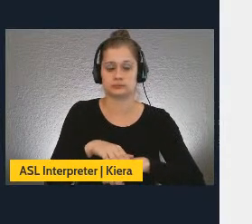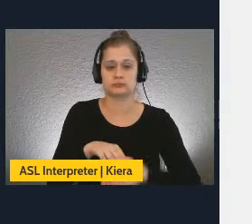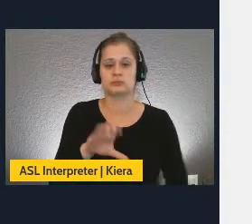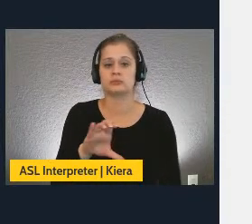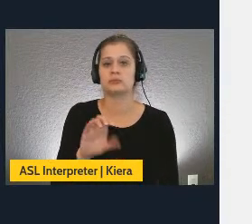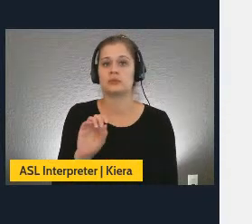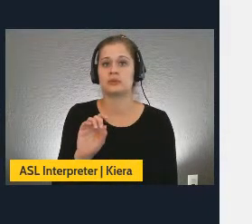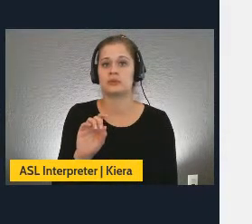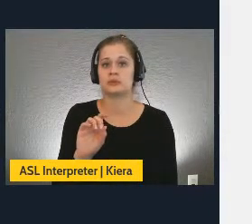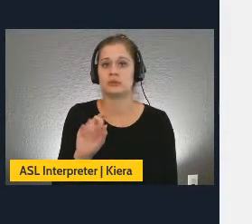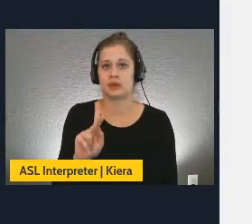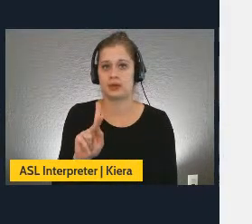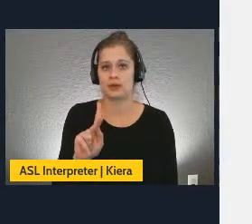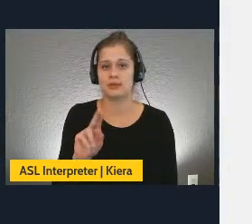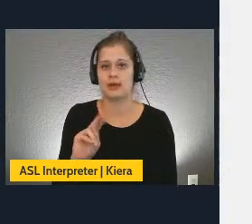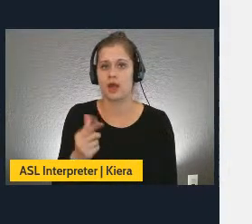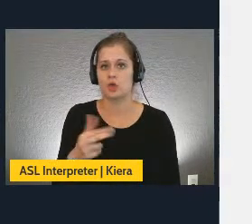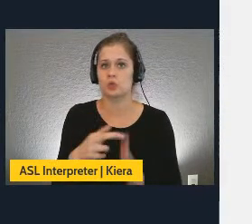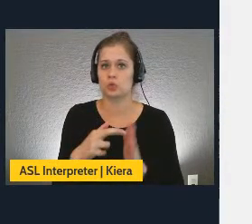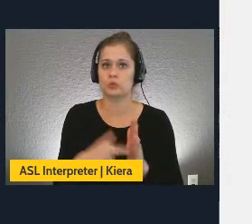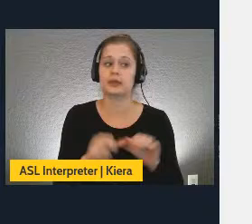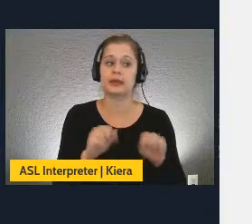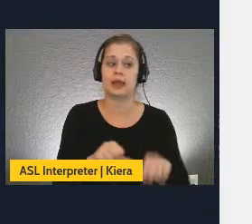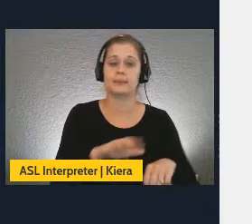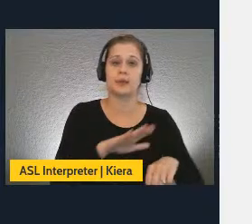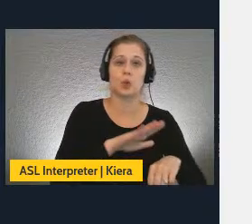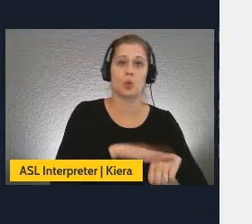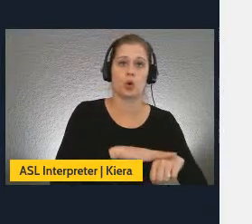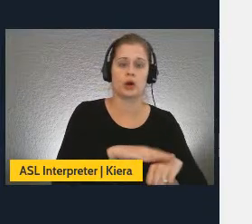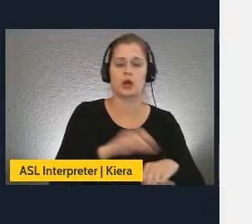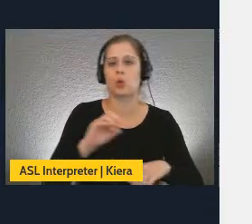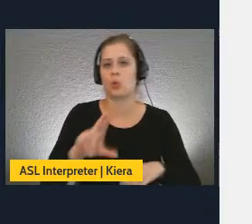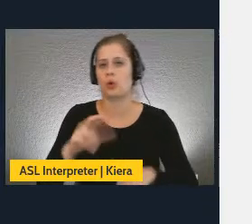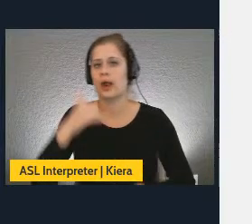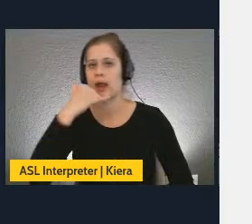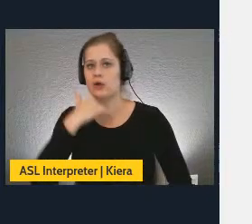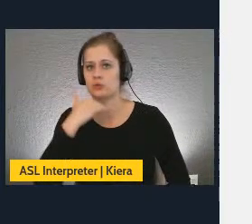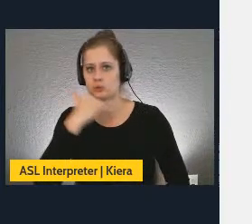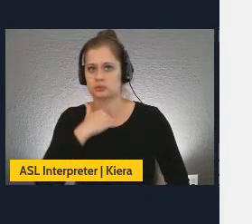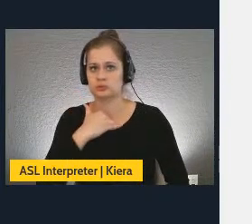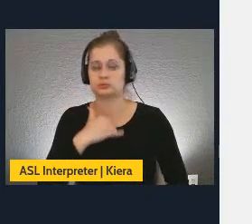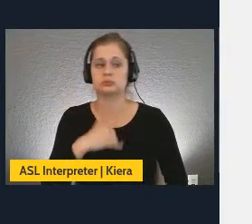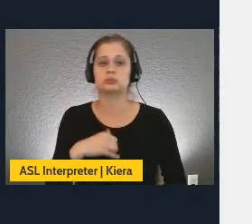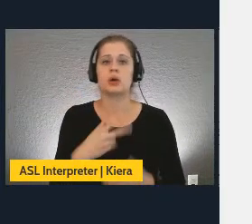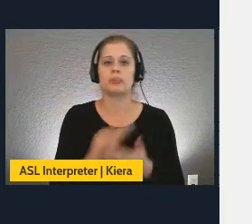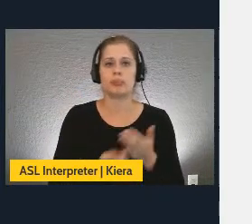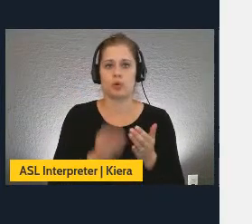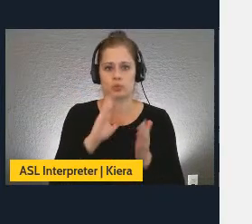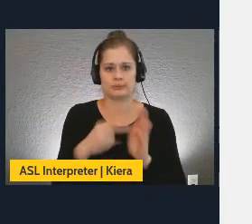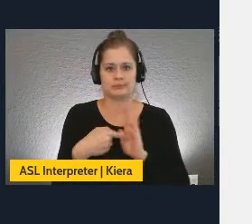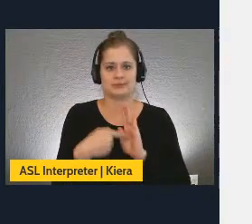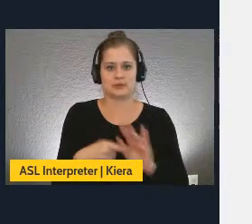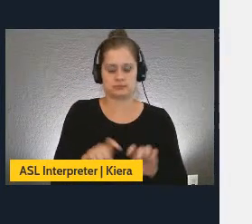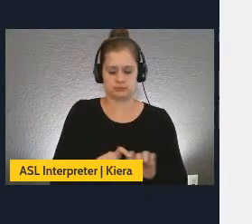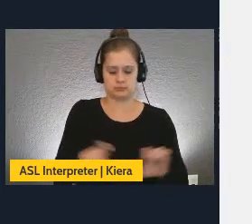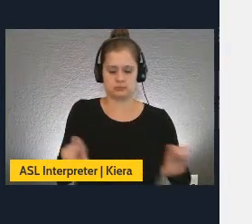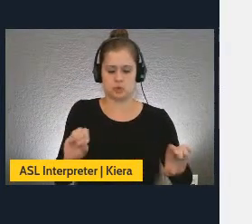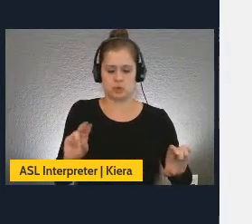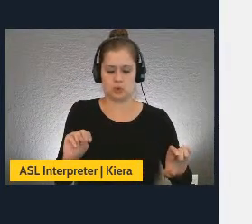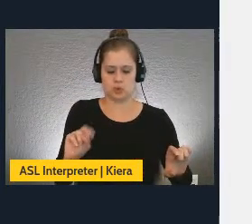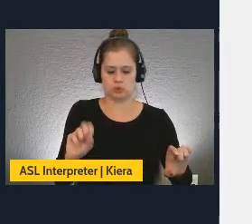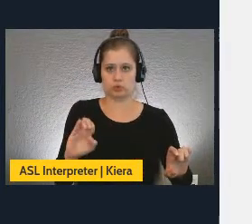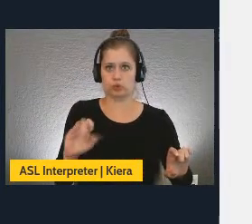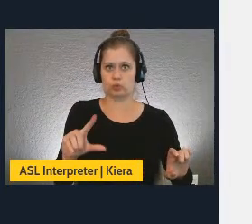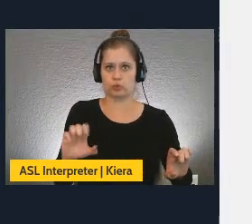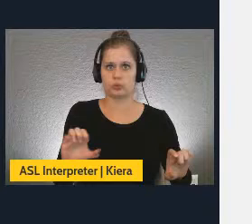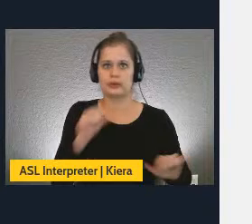can either be warnings or errors. Both warnings and errors will be displayed in the console and in compliance reports, which I'll touch